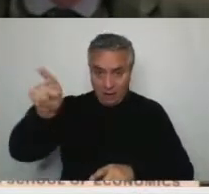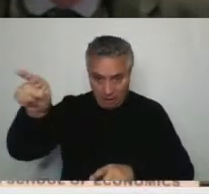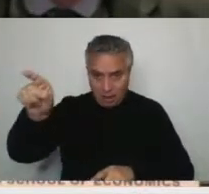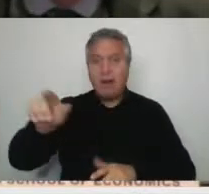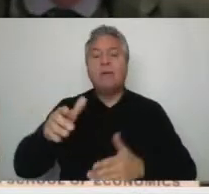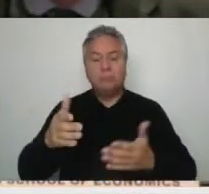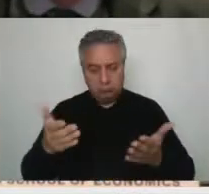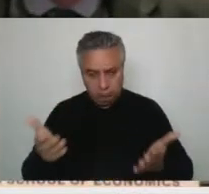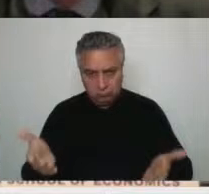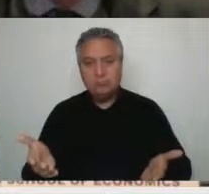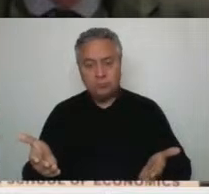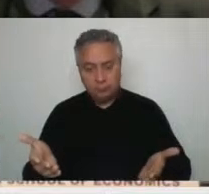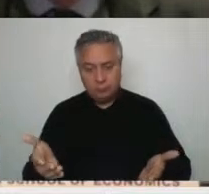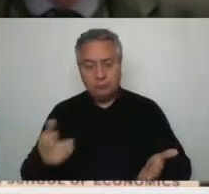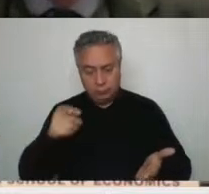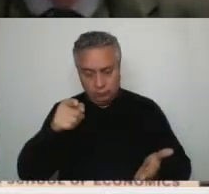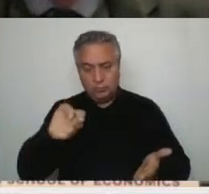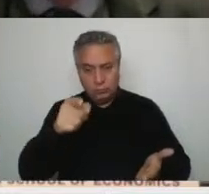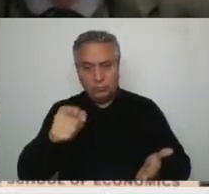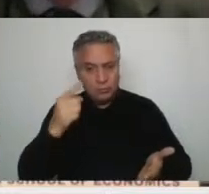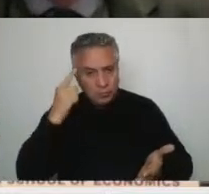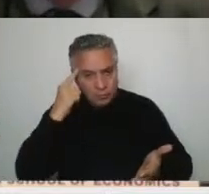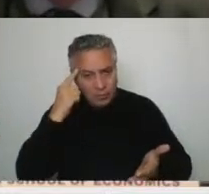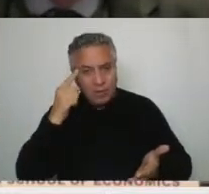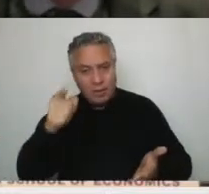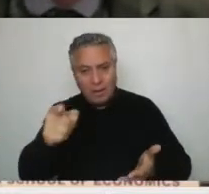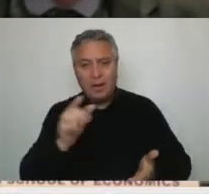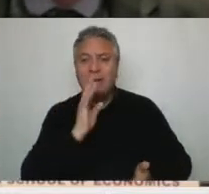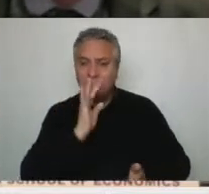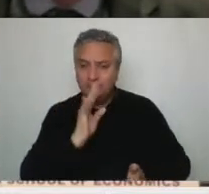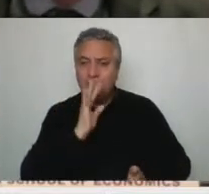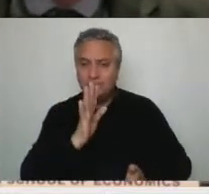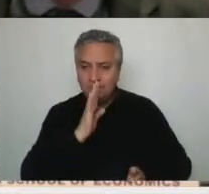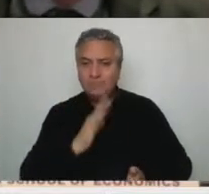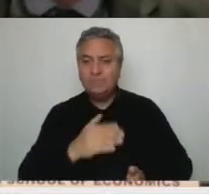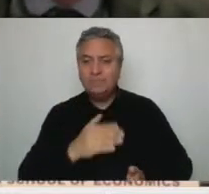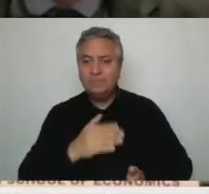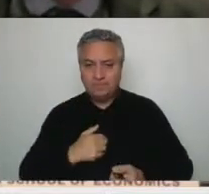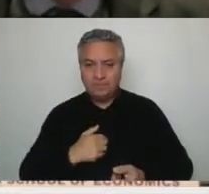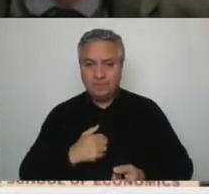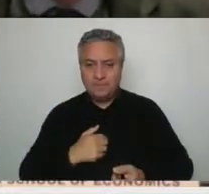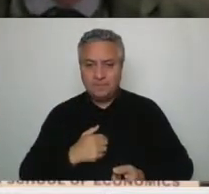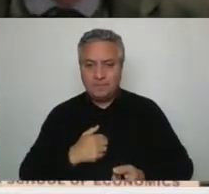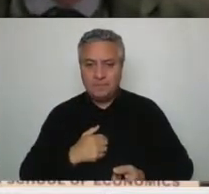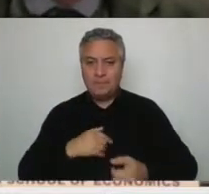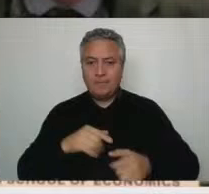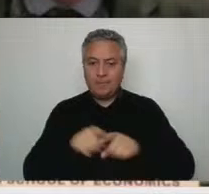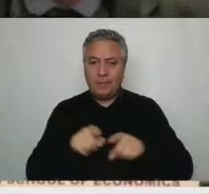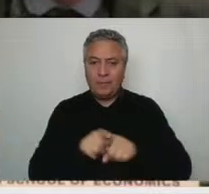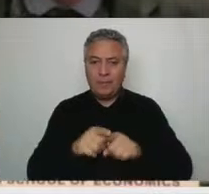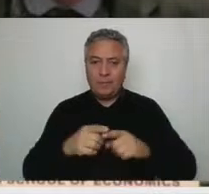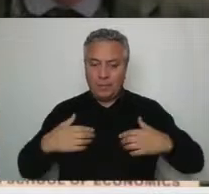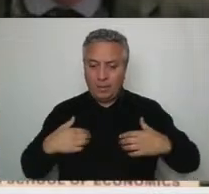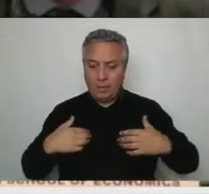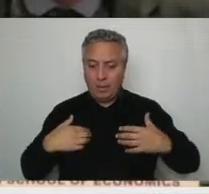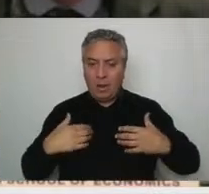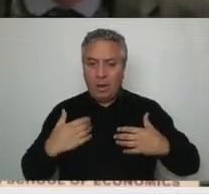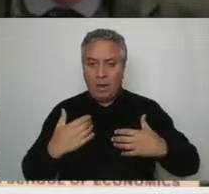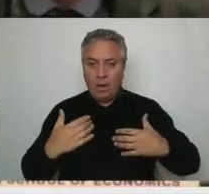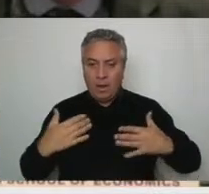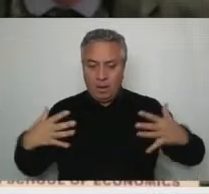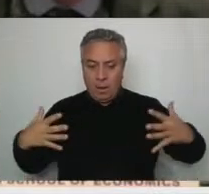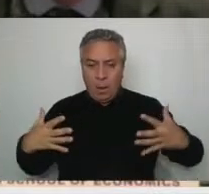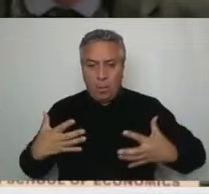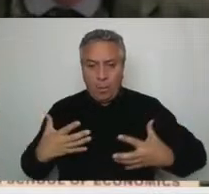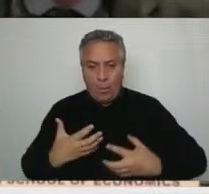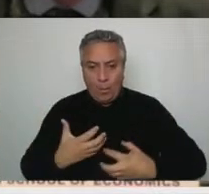information that you said to us. And what we have found in this kind of studies is that the